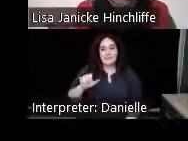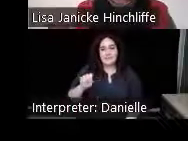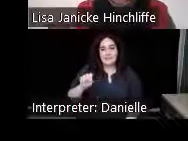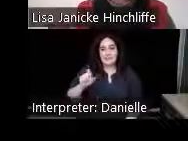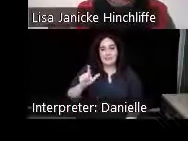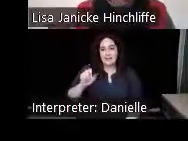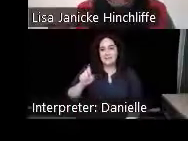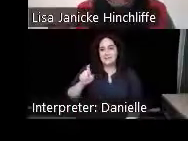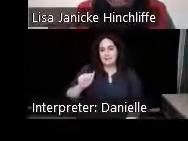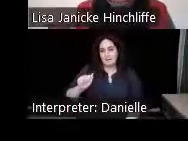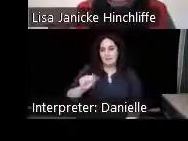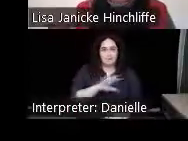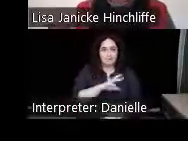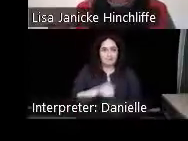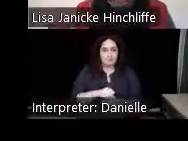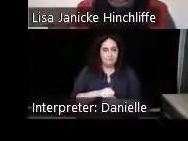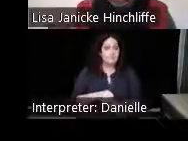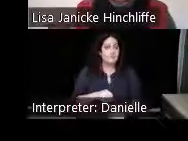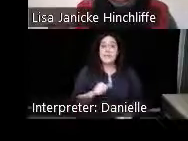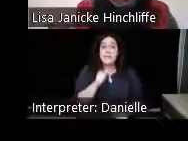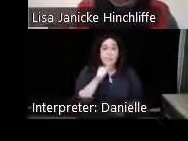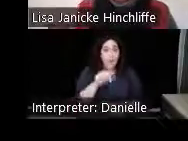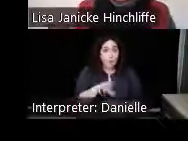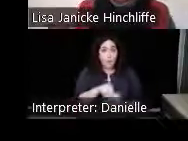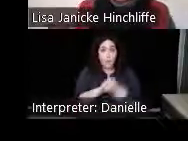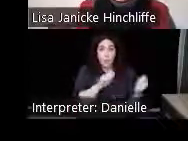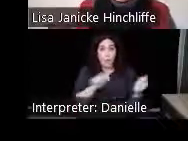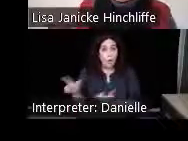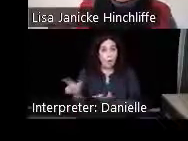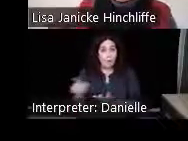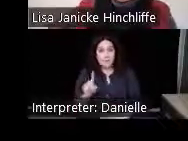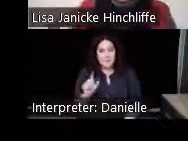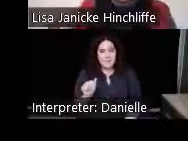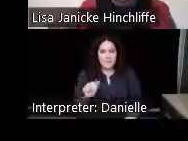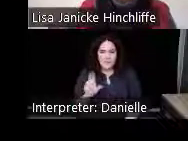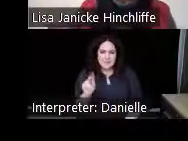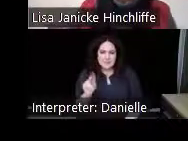disabilities that someone might have, but a particular set of them.